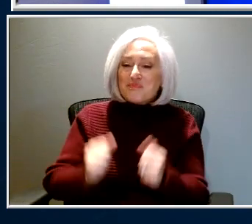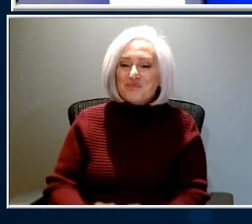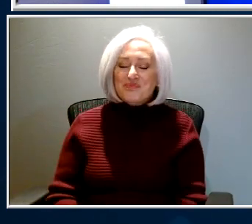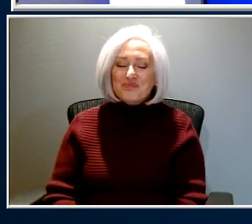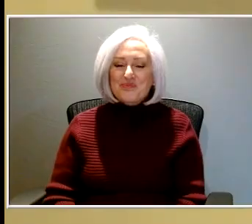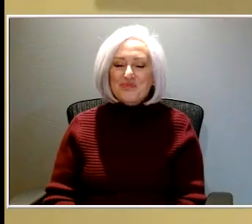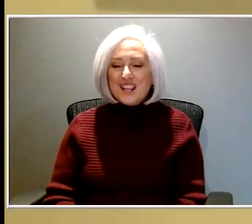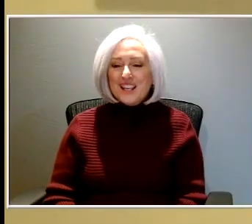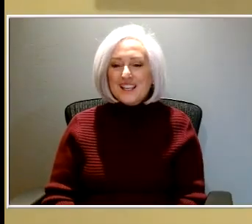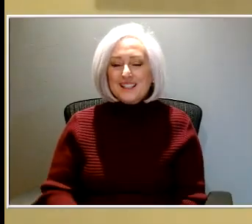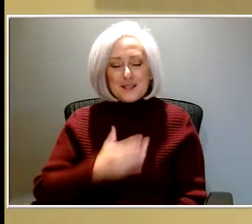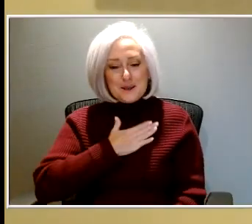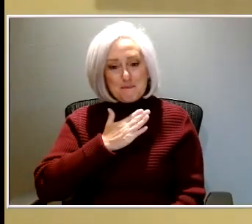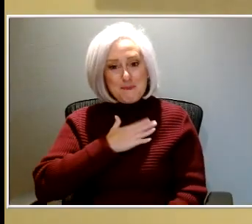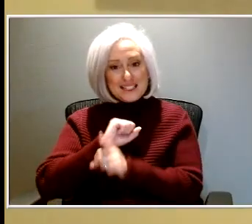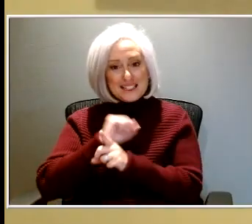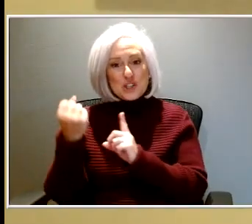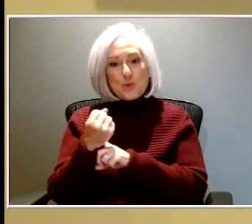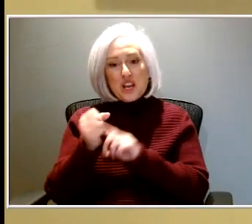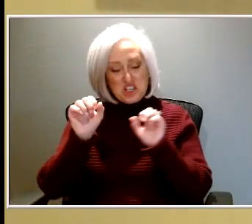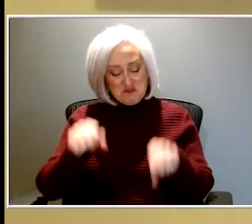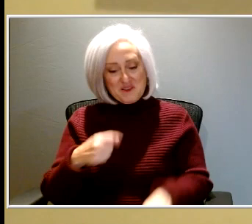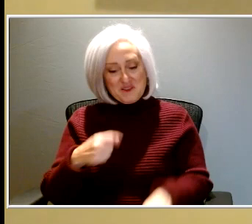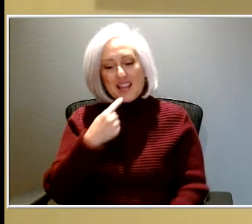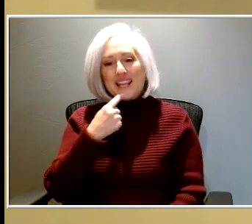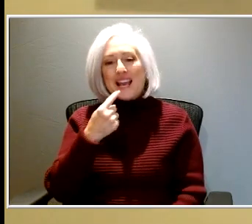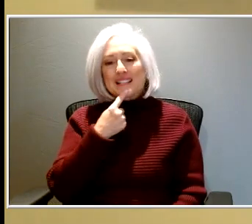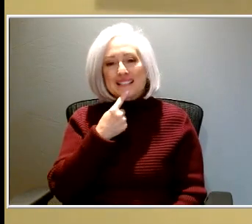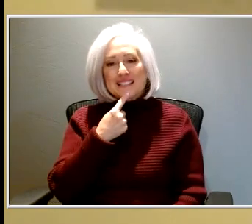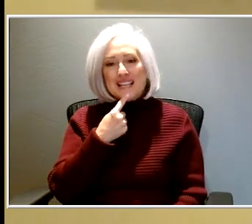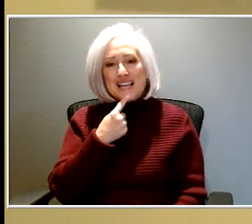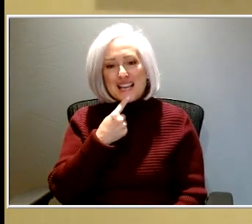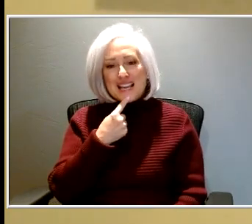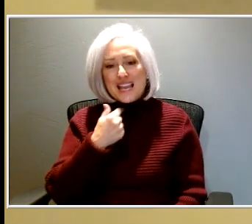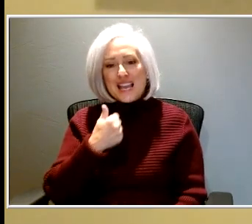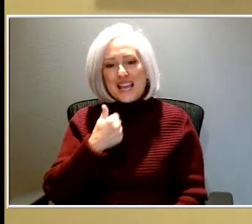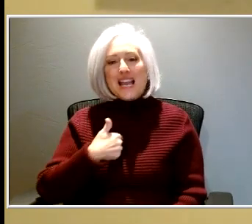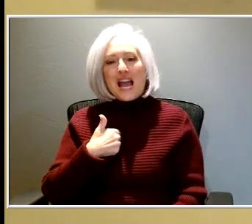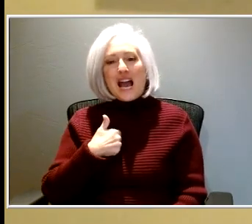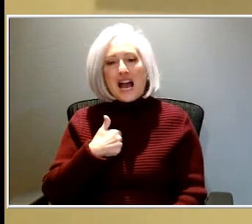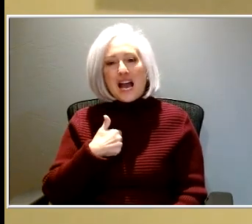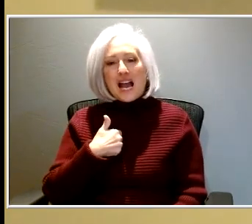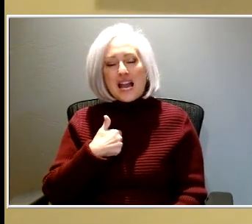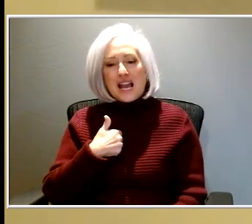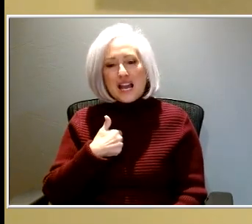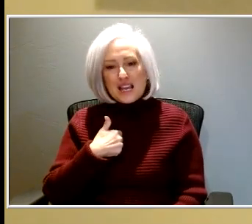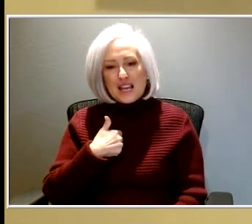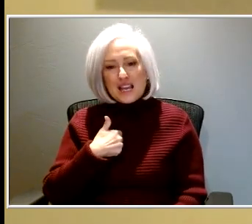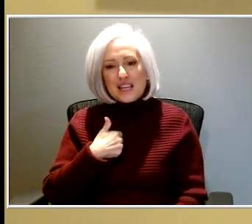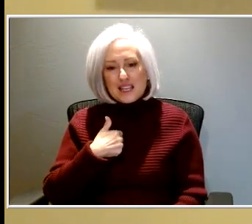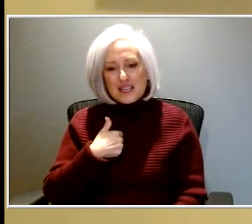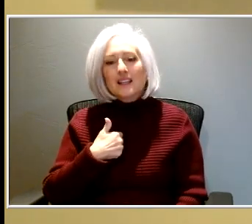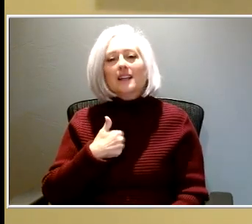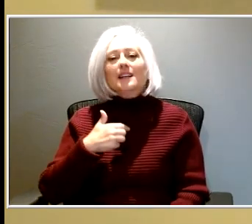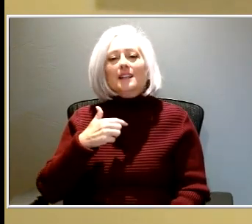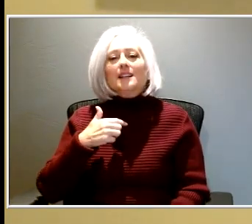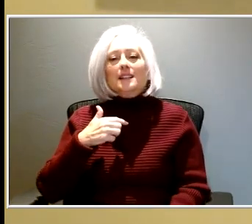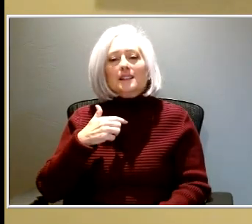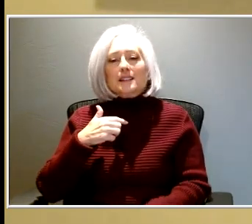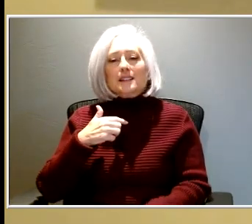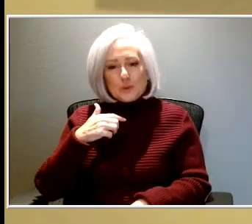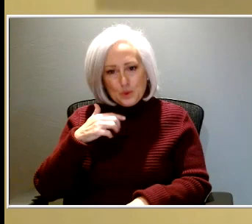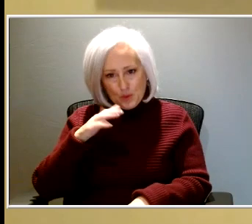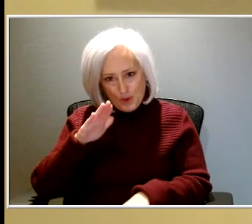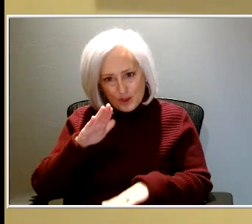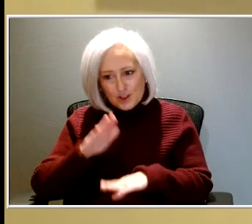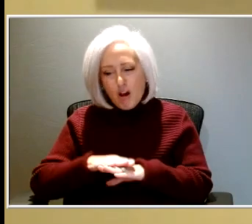Well, in my case, I can just say I was on a troubled hunt,